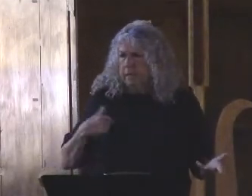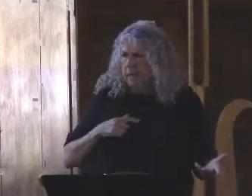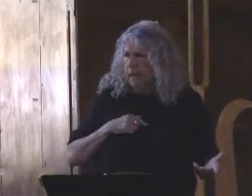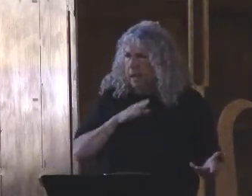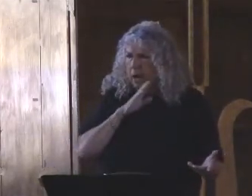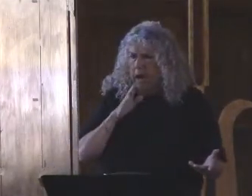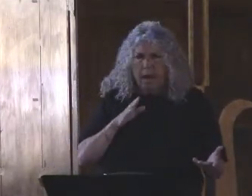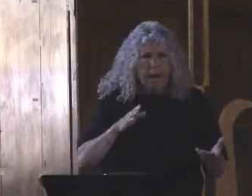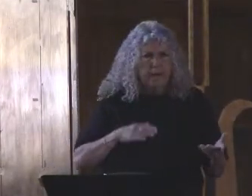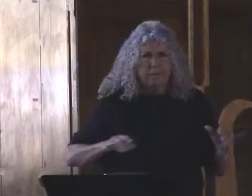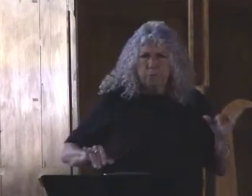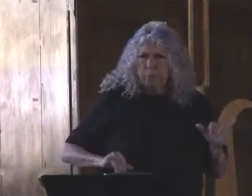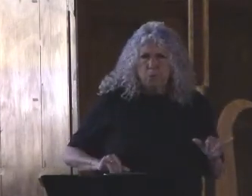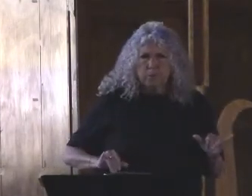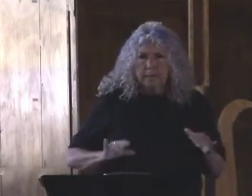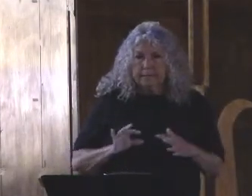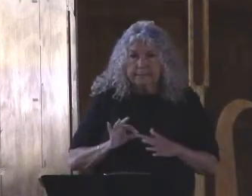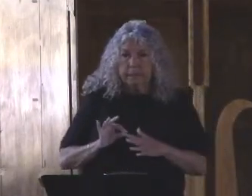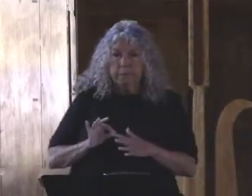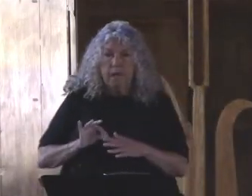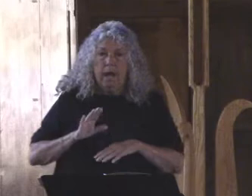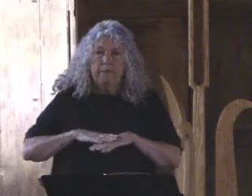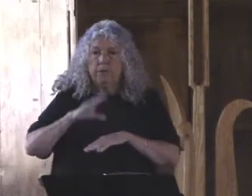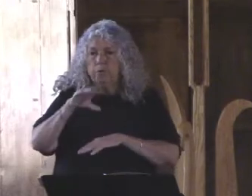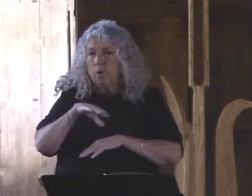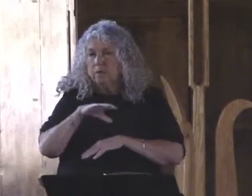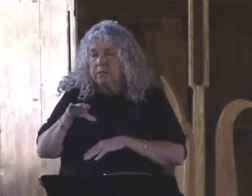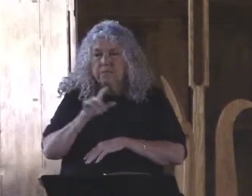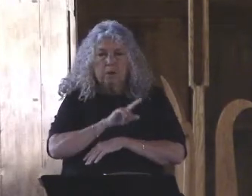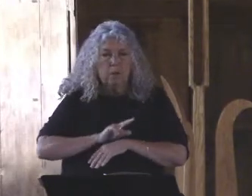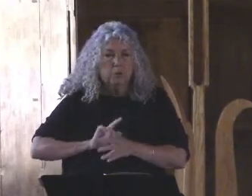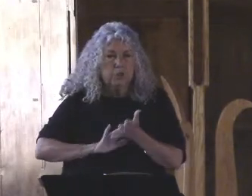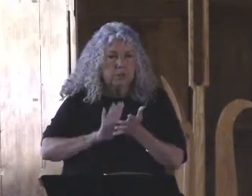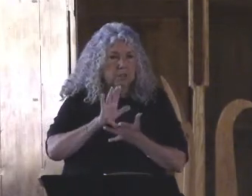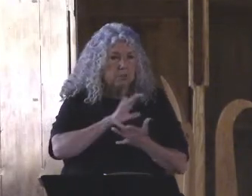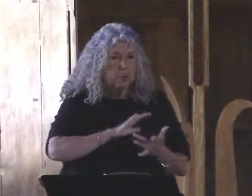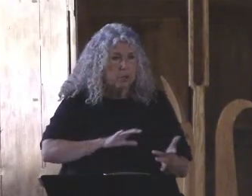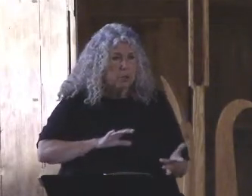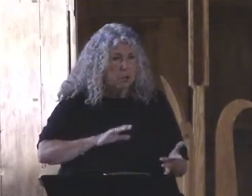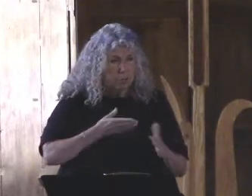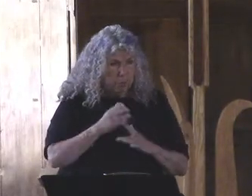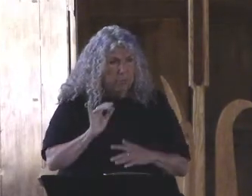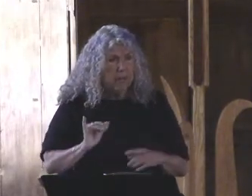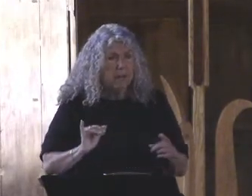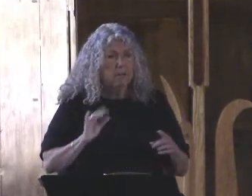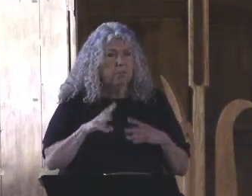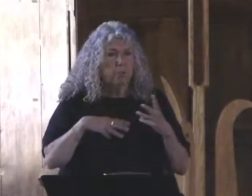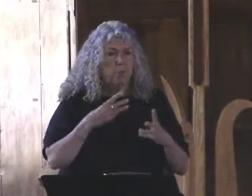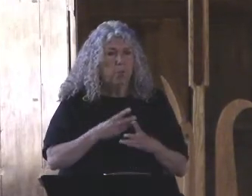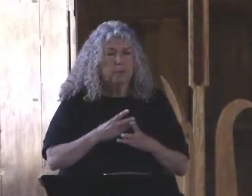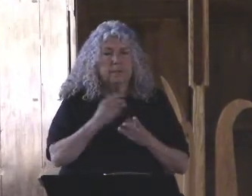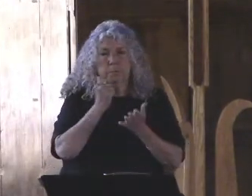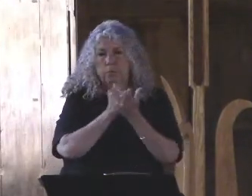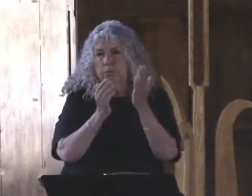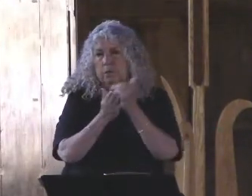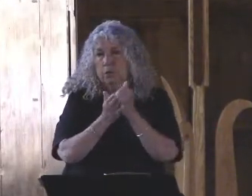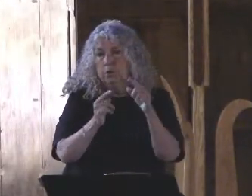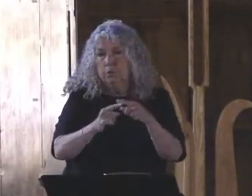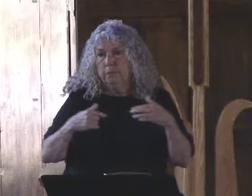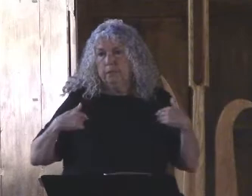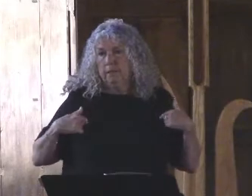I never boast except in the cross of our Lord Jesus Christ, through which the world has been crucified to